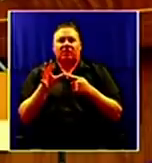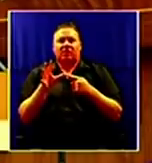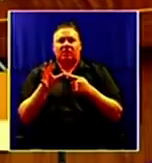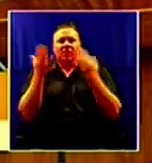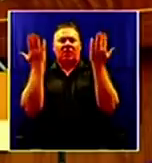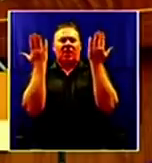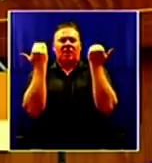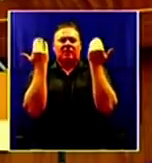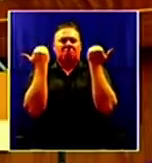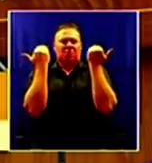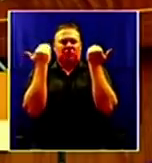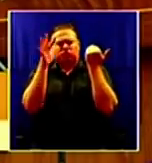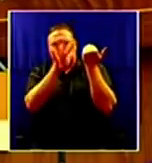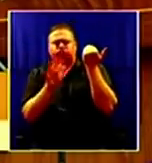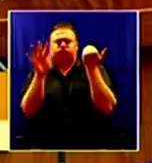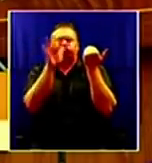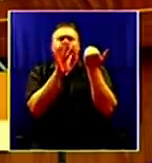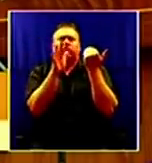national expenditure.